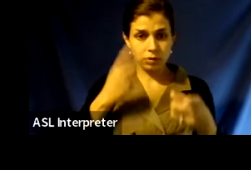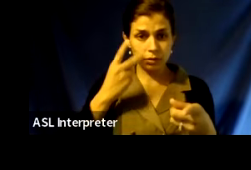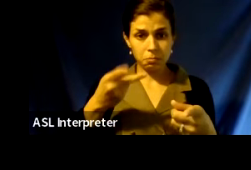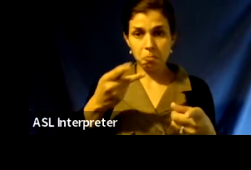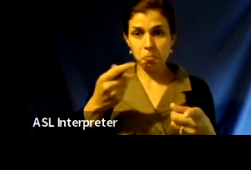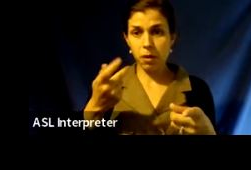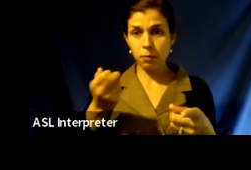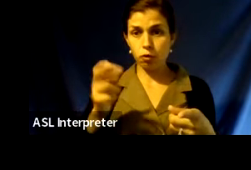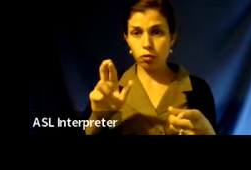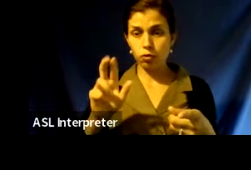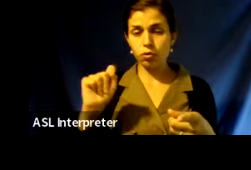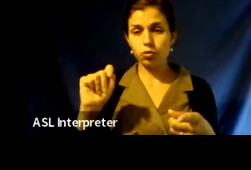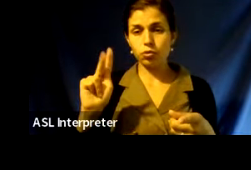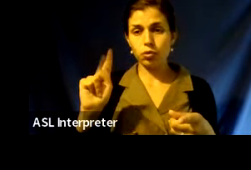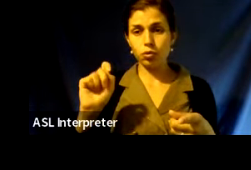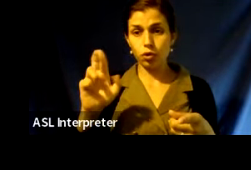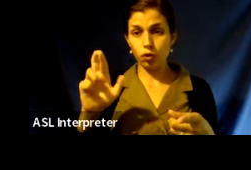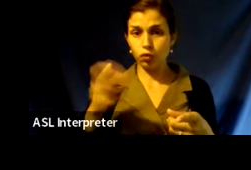help your student.